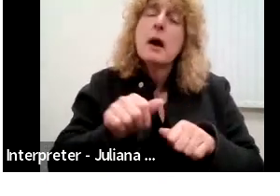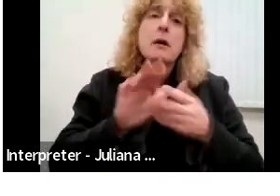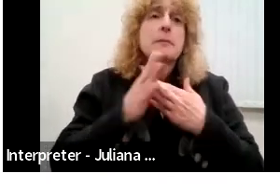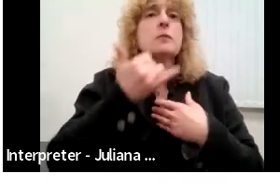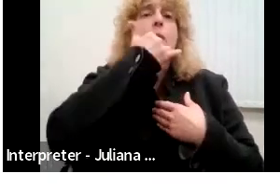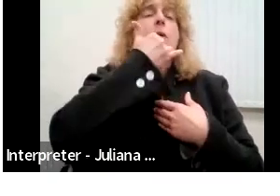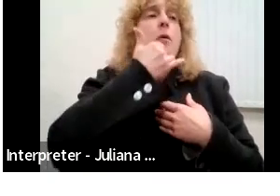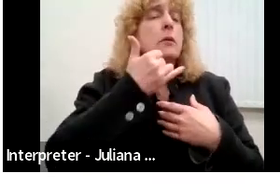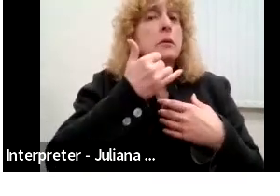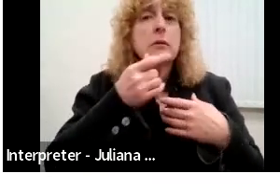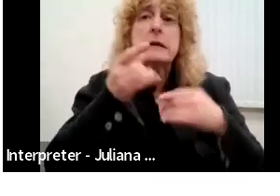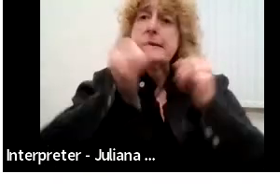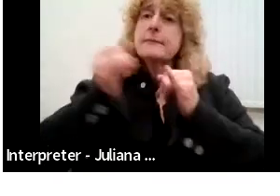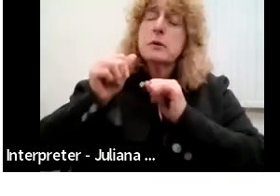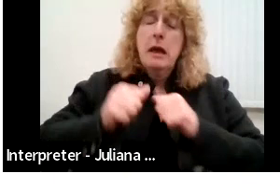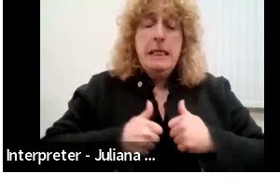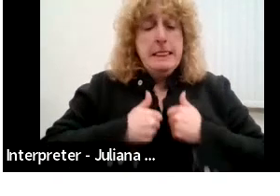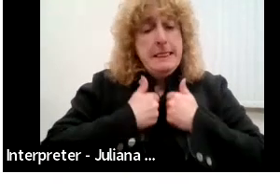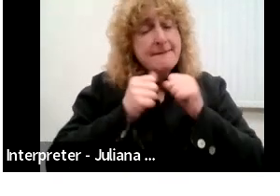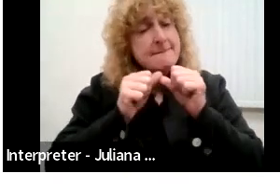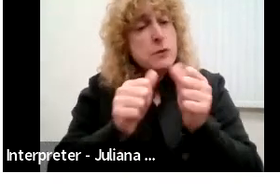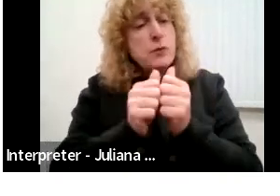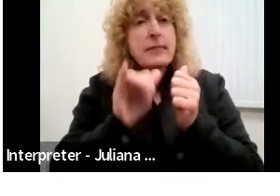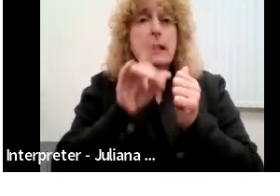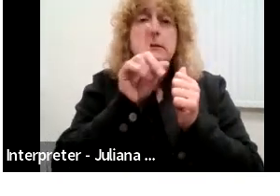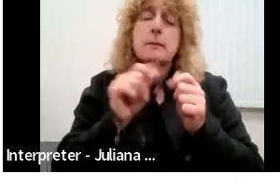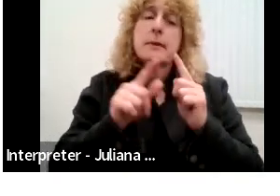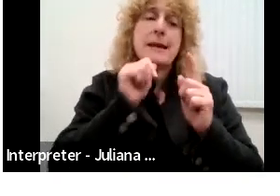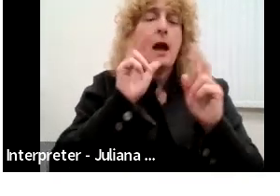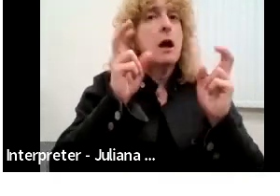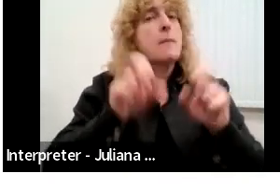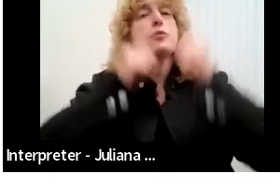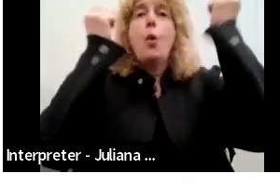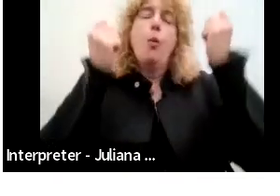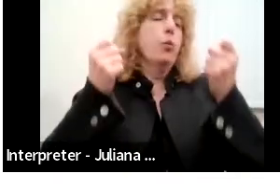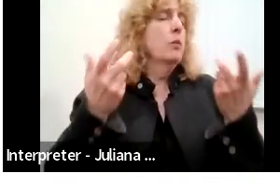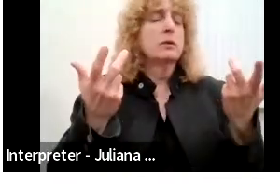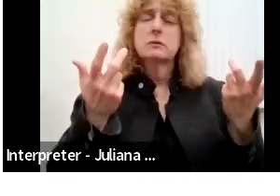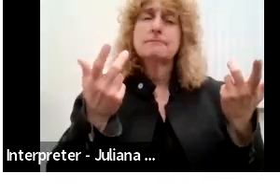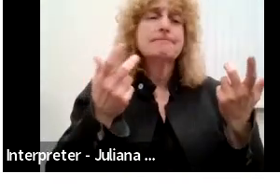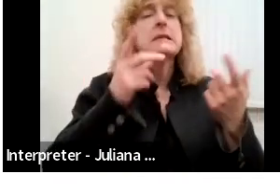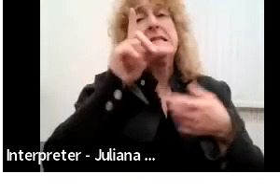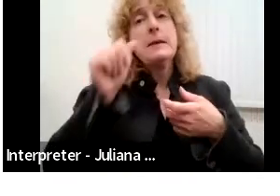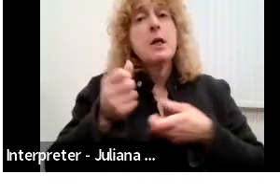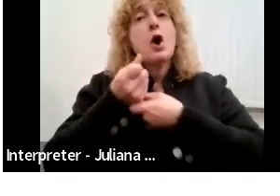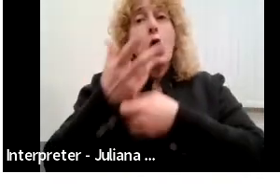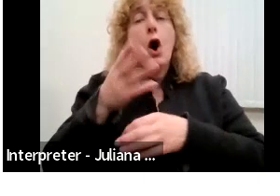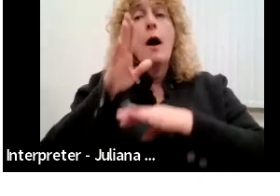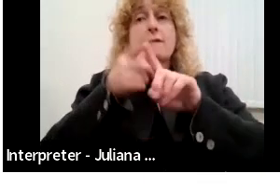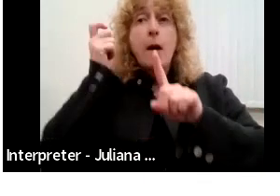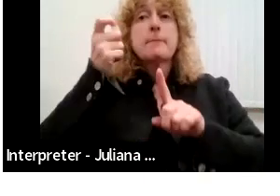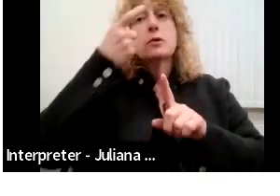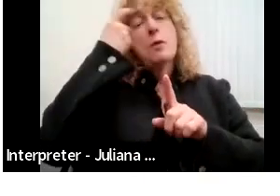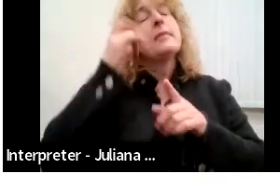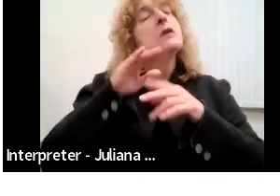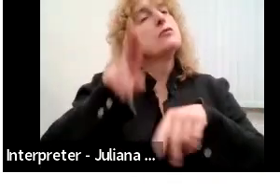can live with that disability and not be broken. A disability caused by trauma is a normal response of the